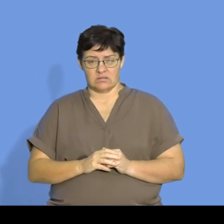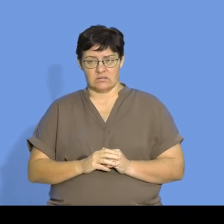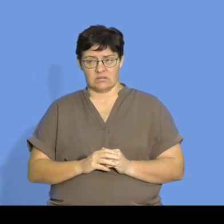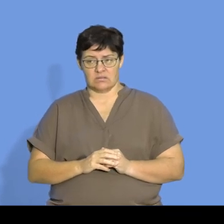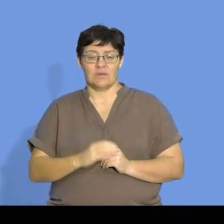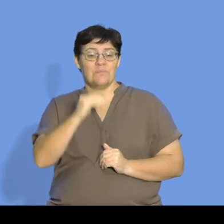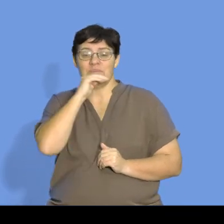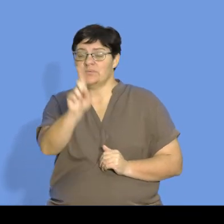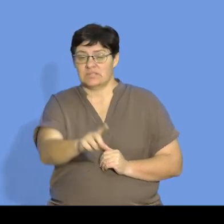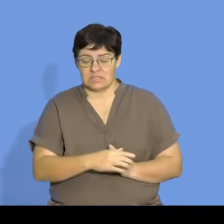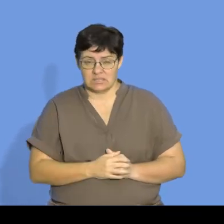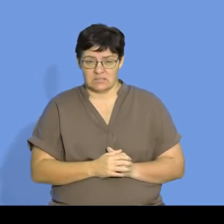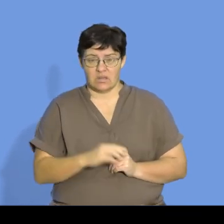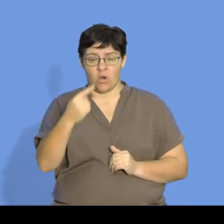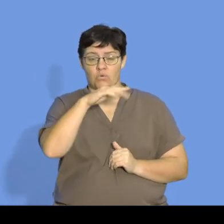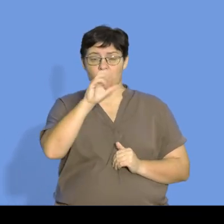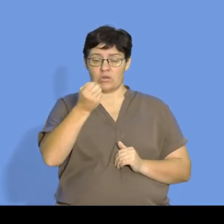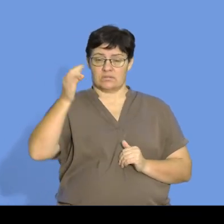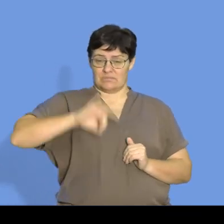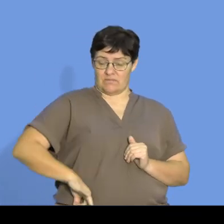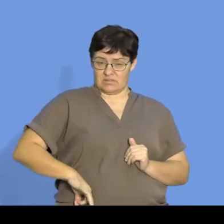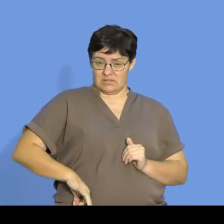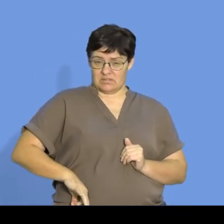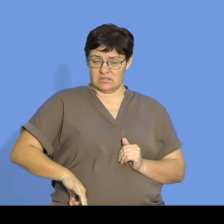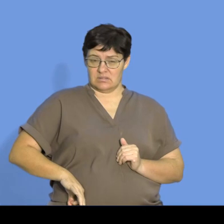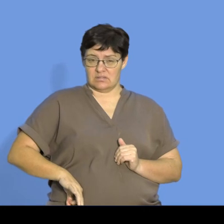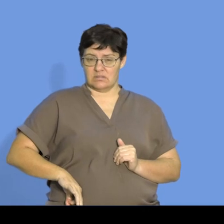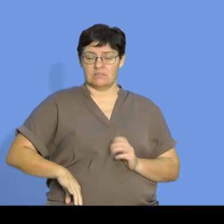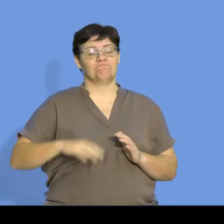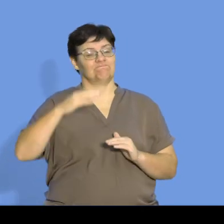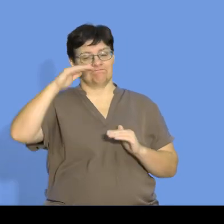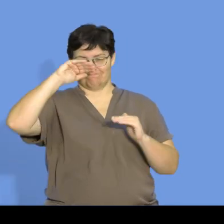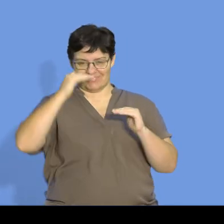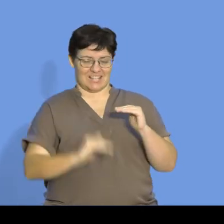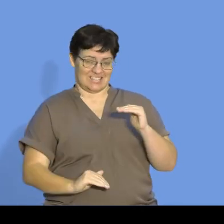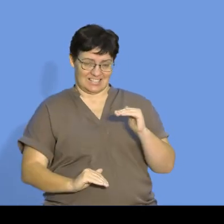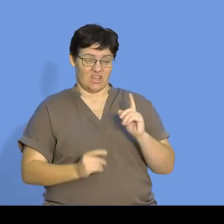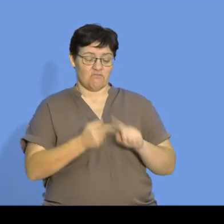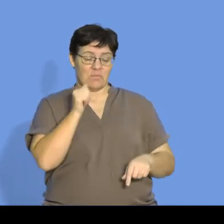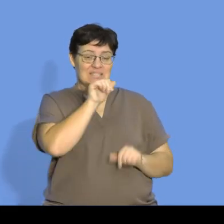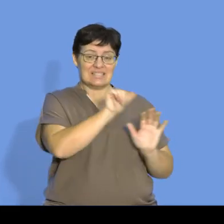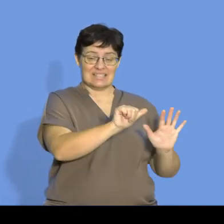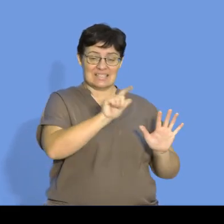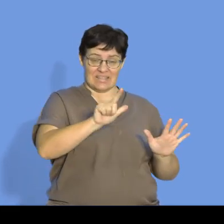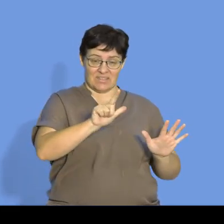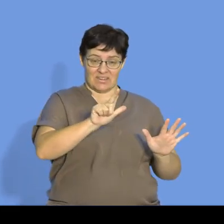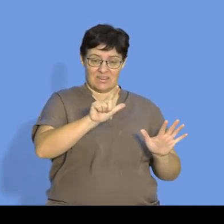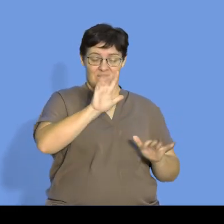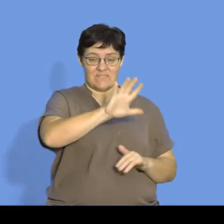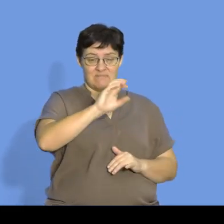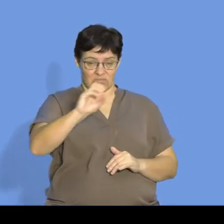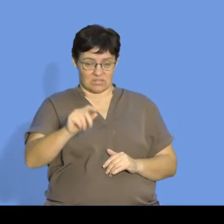Okay? Therefore, this means that your gross profit has actually decreased